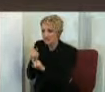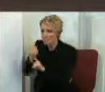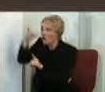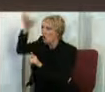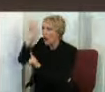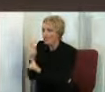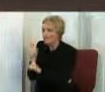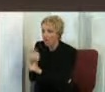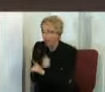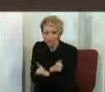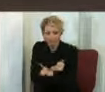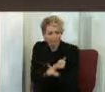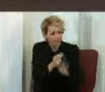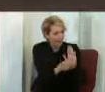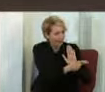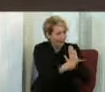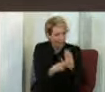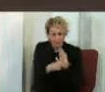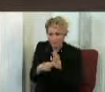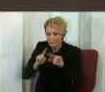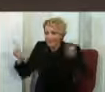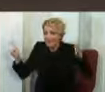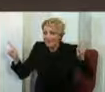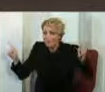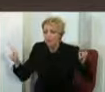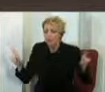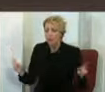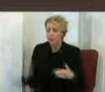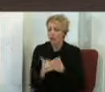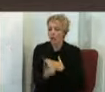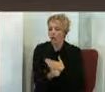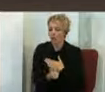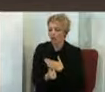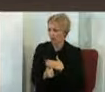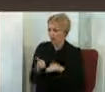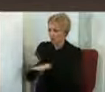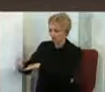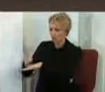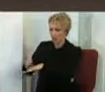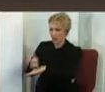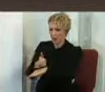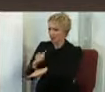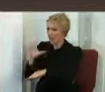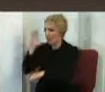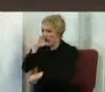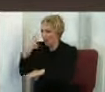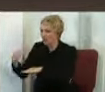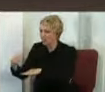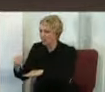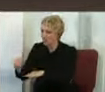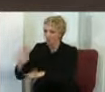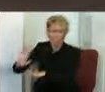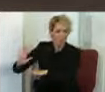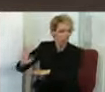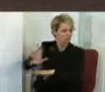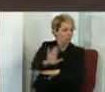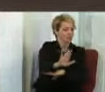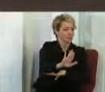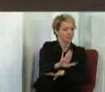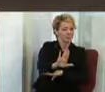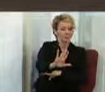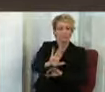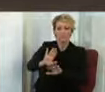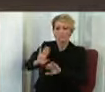us, calling us no longer to look for blame or to attribute something to the outside, but to look